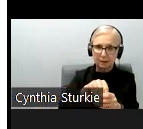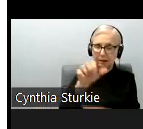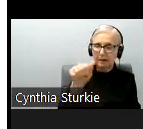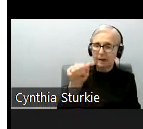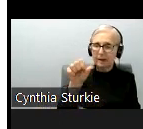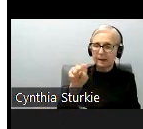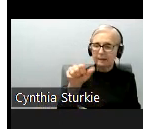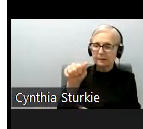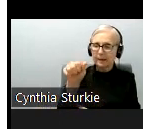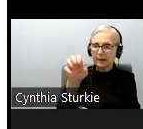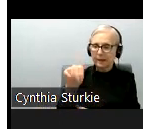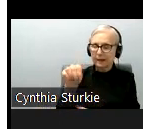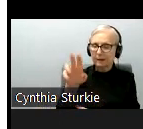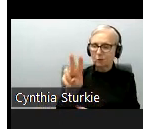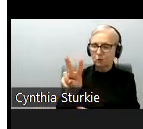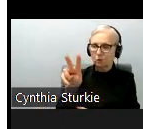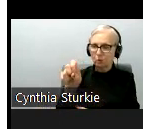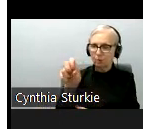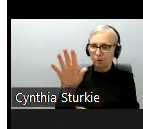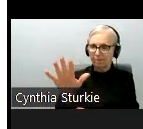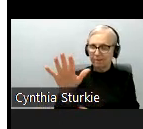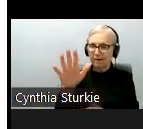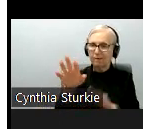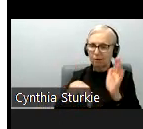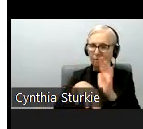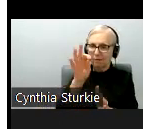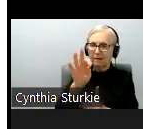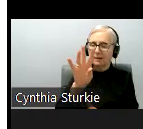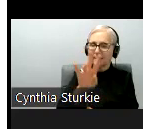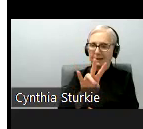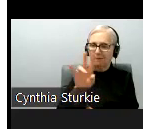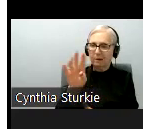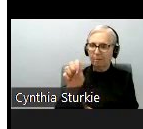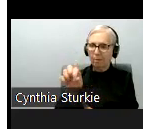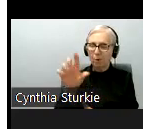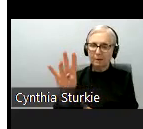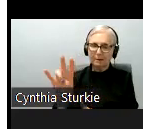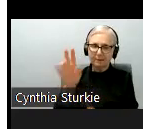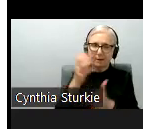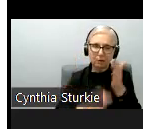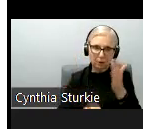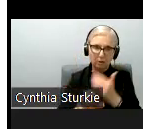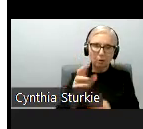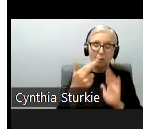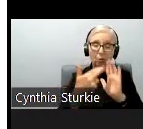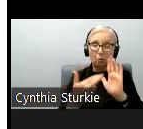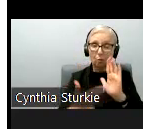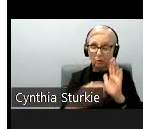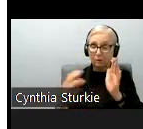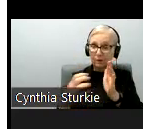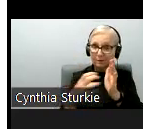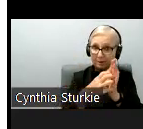level 2.5 services, and you'll find this in part 7.7. The rules for this section